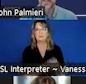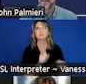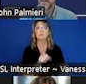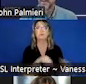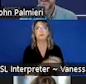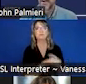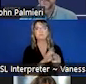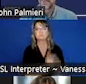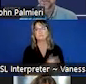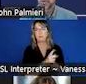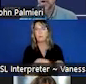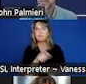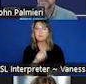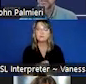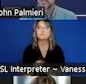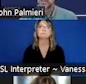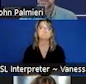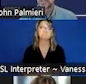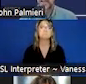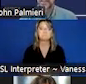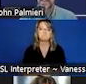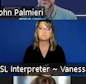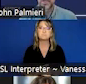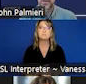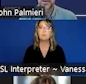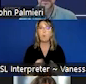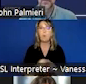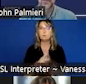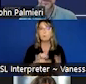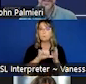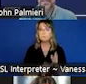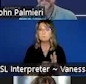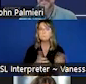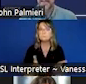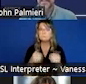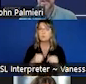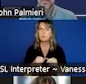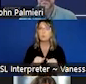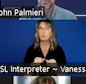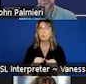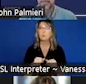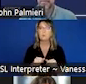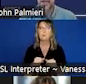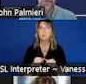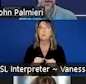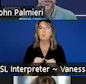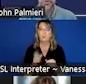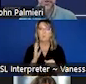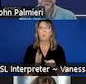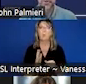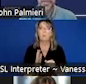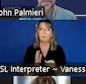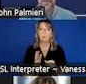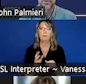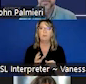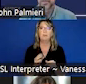need it. Also wanted to just highlight that we are kind of connected to that. We'll be coming out with our October,